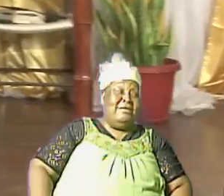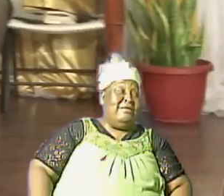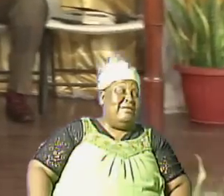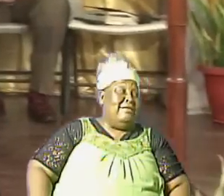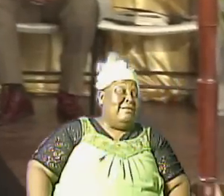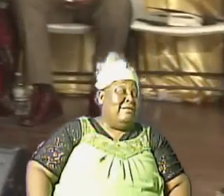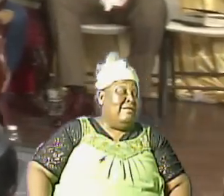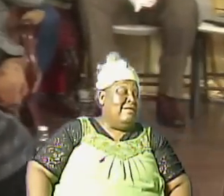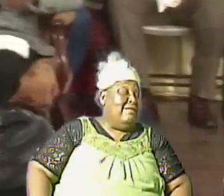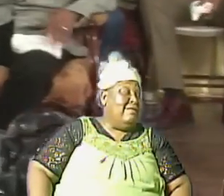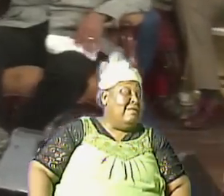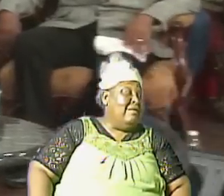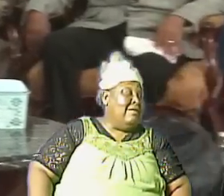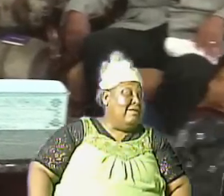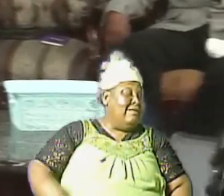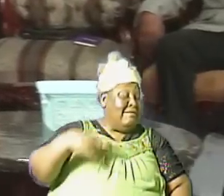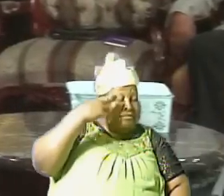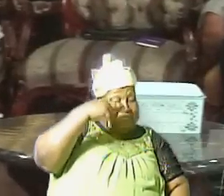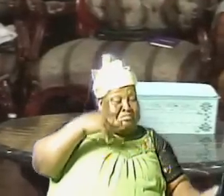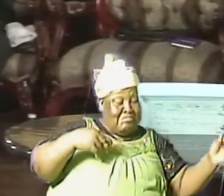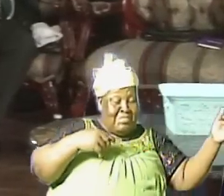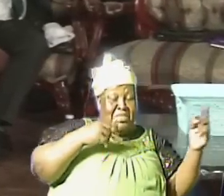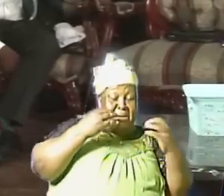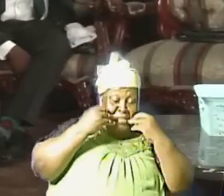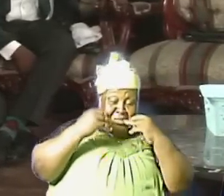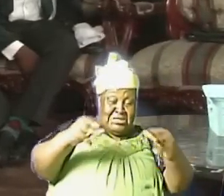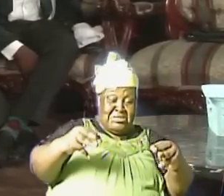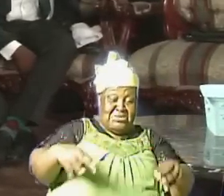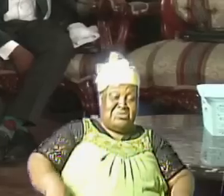Where was I? Remind me where I was.